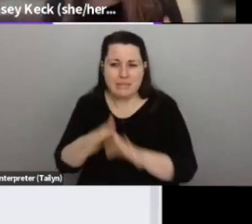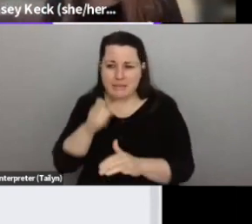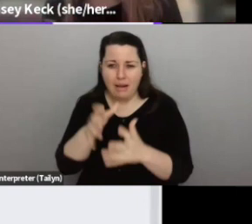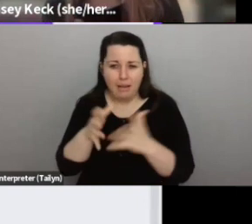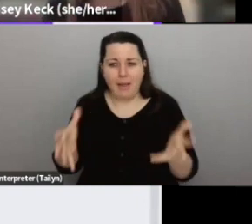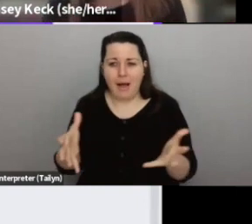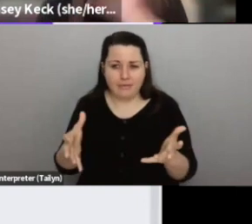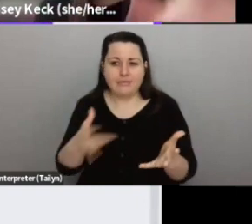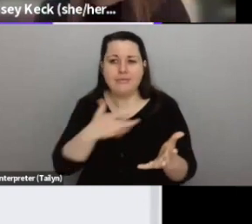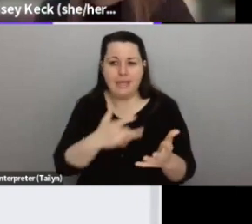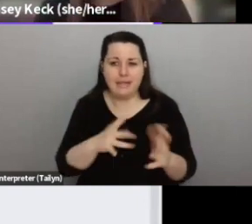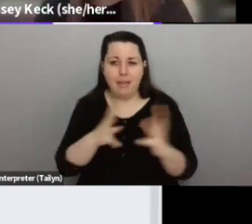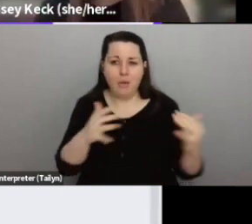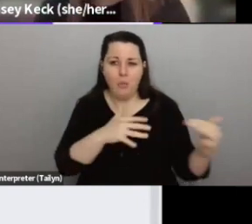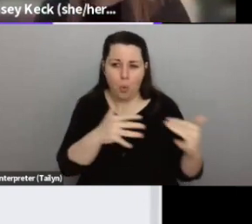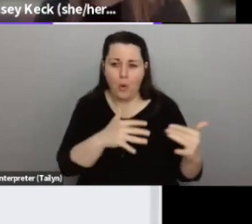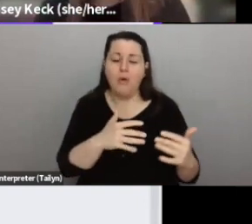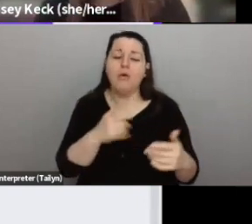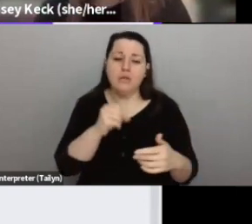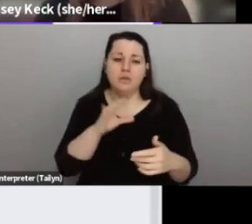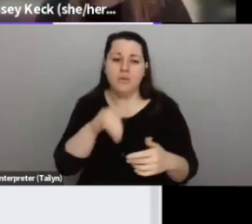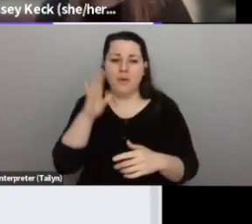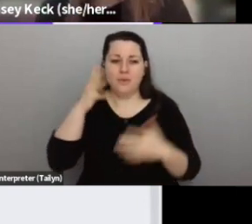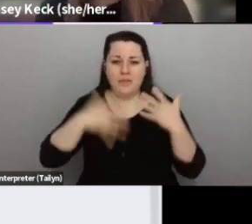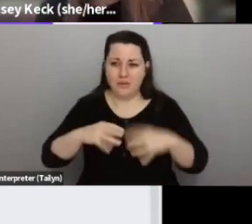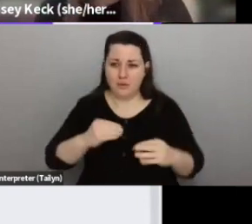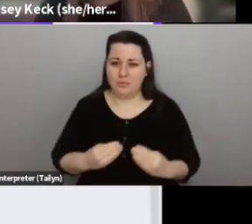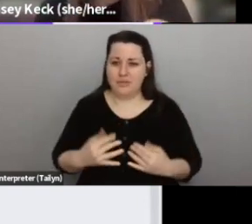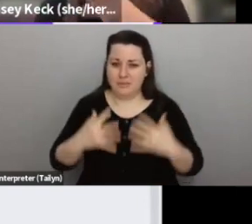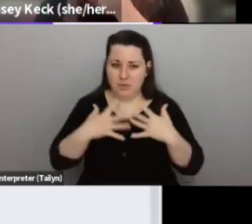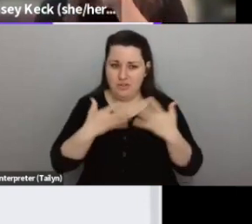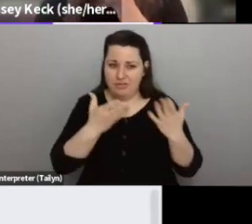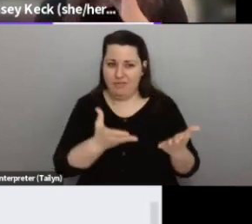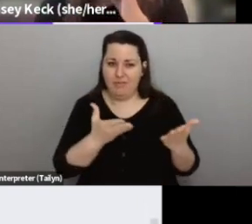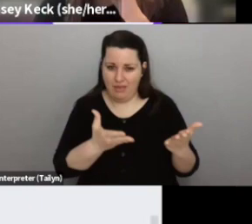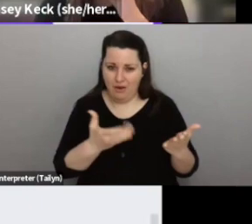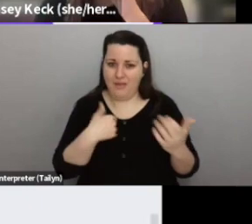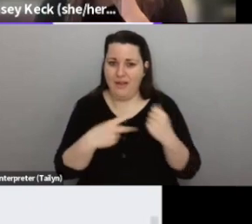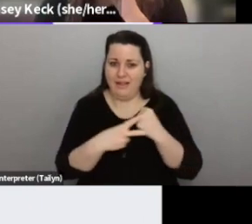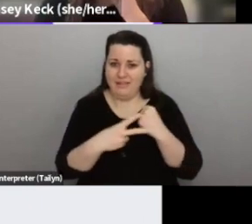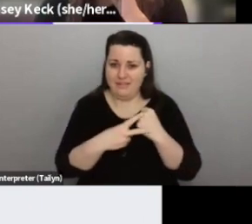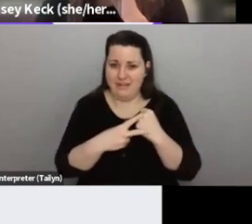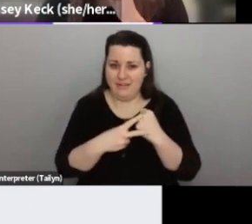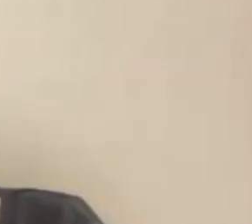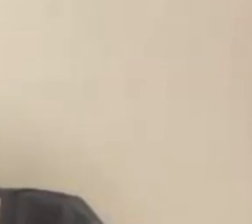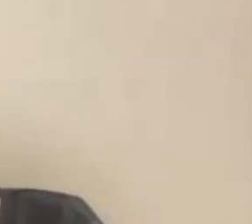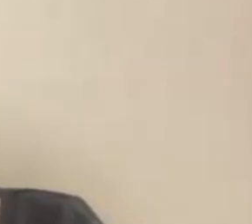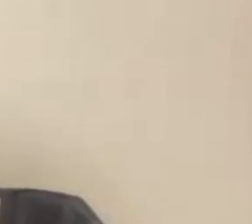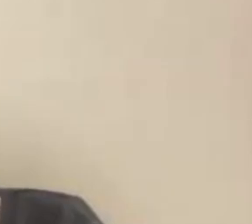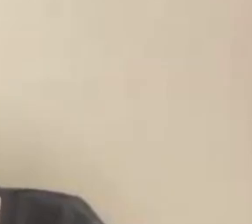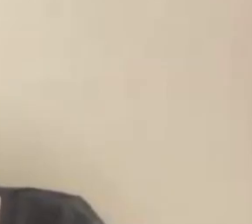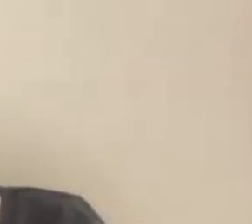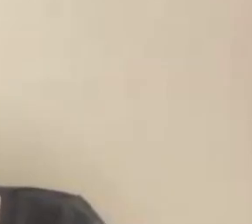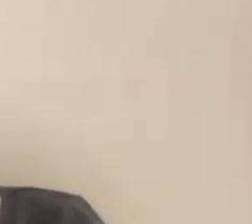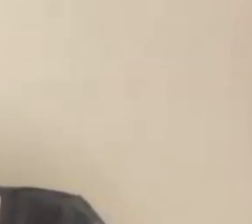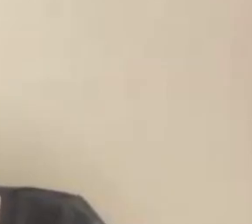of the wartime. So these are some of the costume inspirations that I saved. And I was